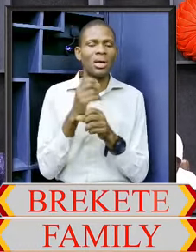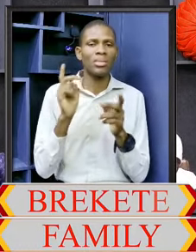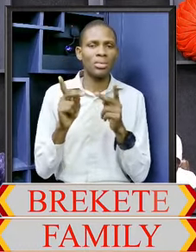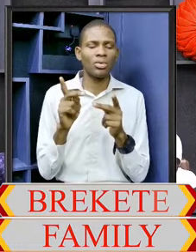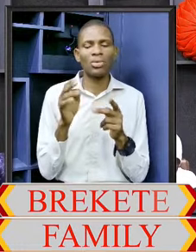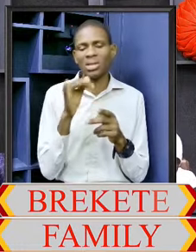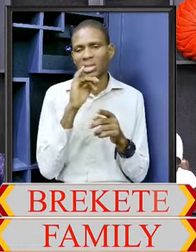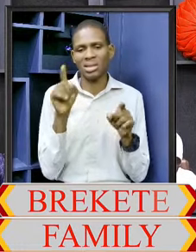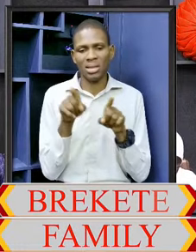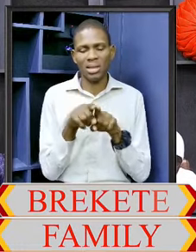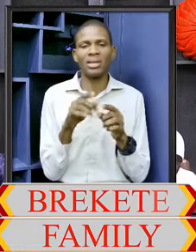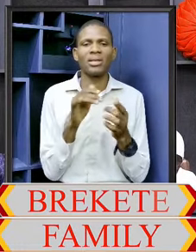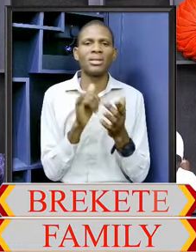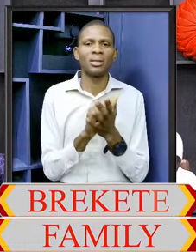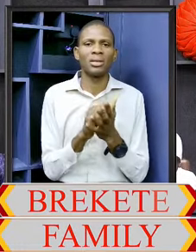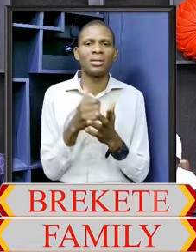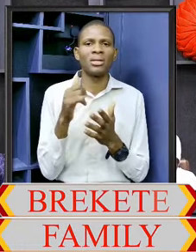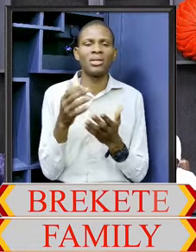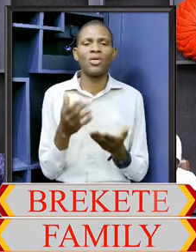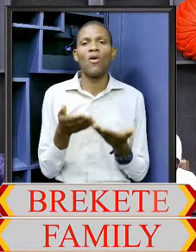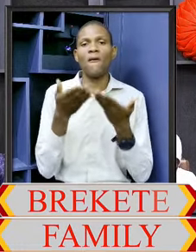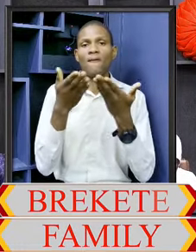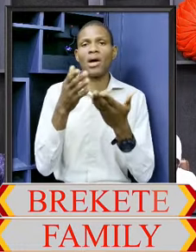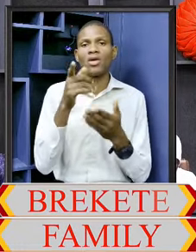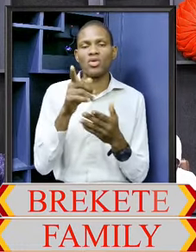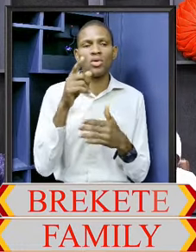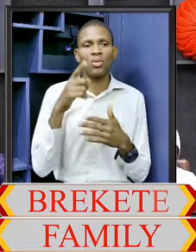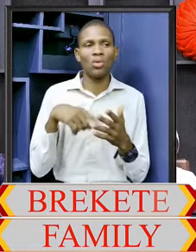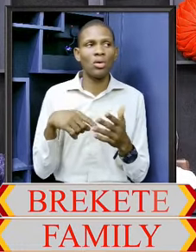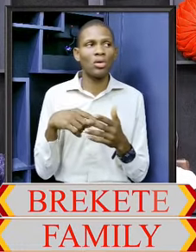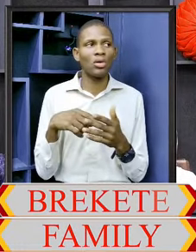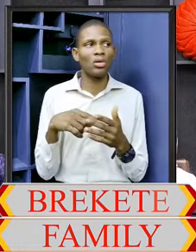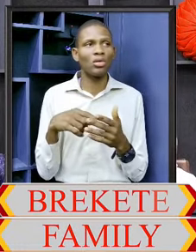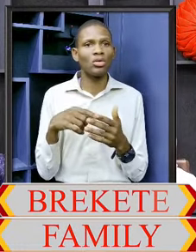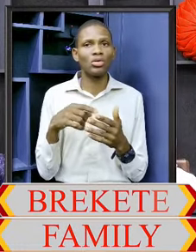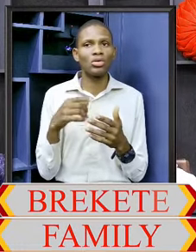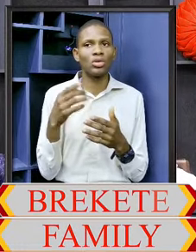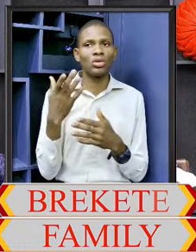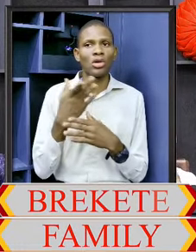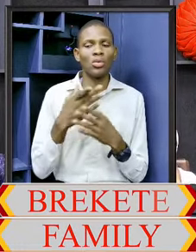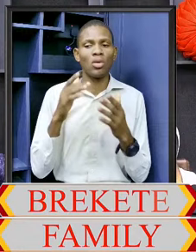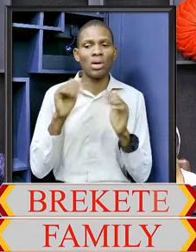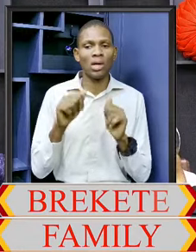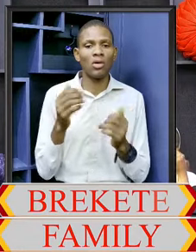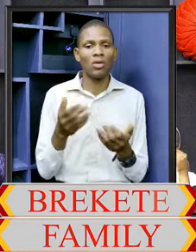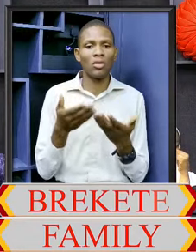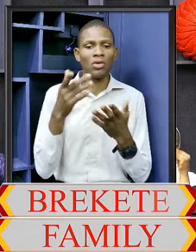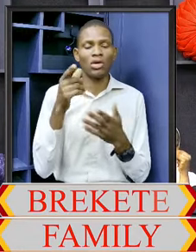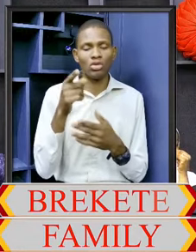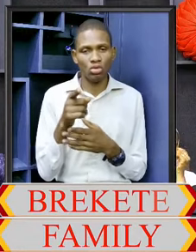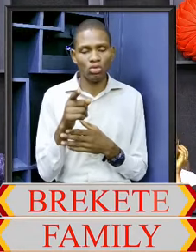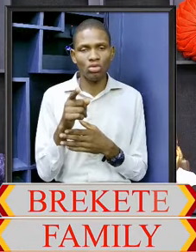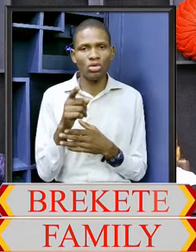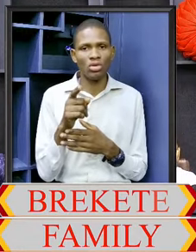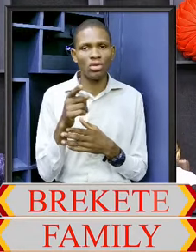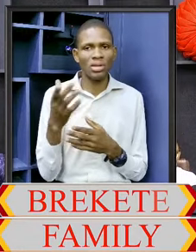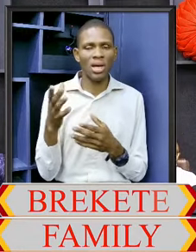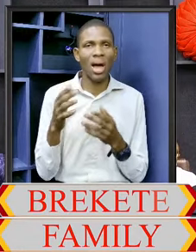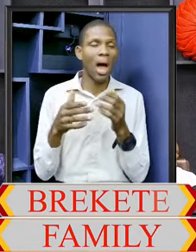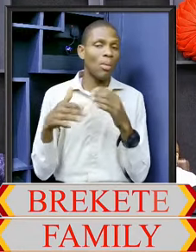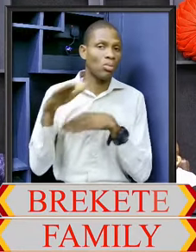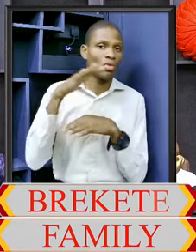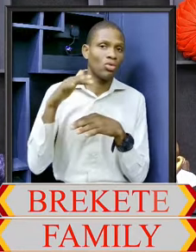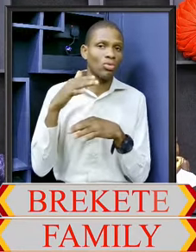that. They offer you waiting, they no fit, nobody fit offer you here. And then they call tempting offer.